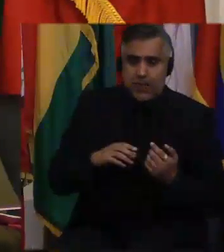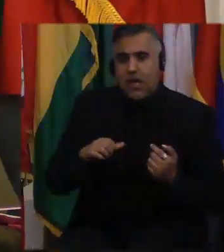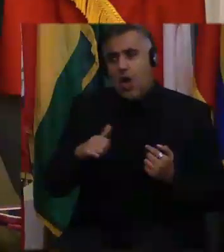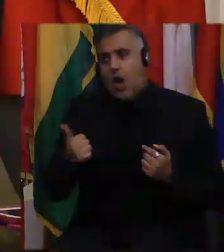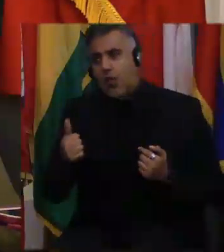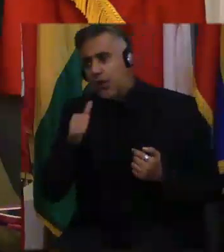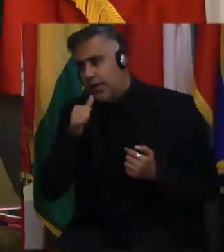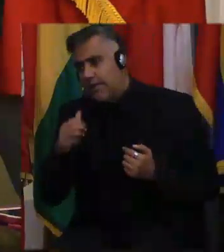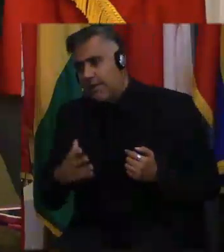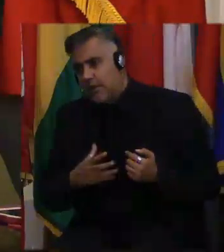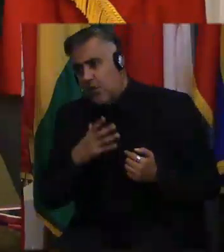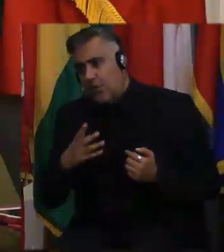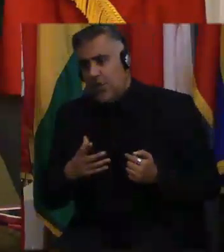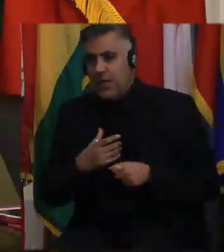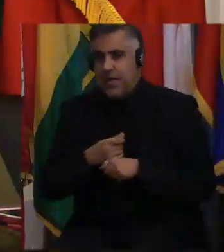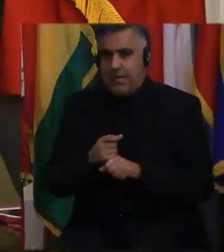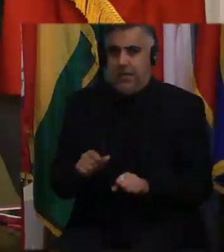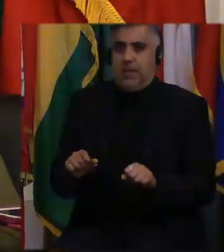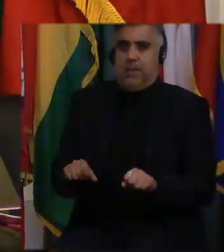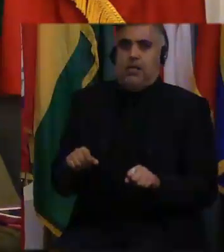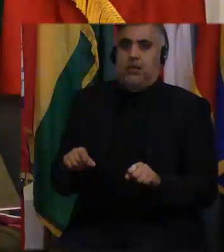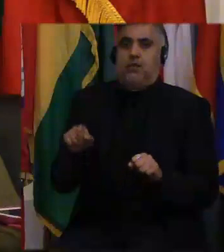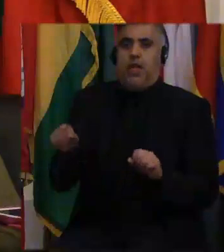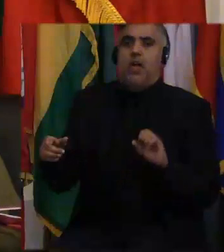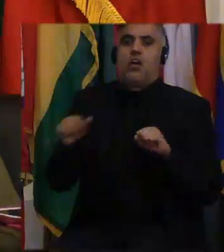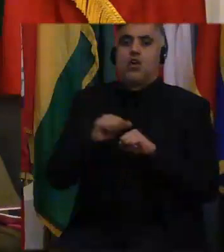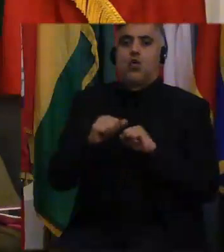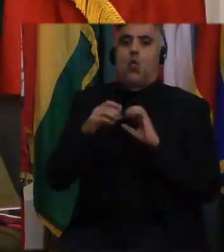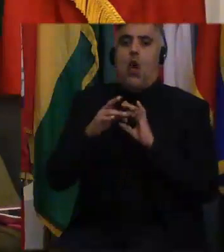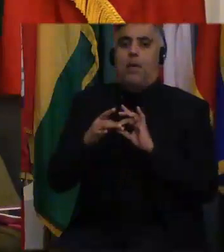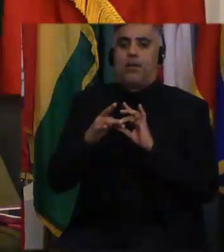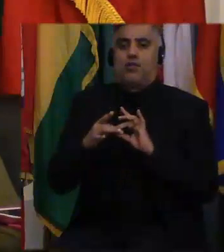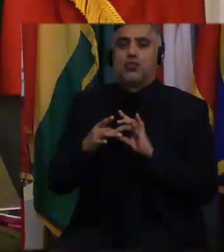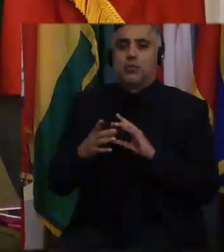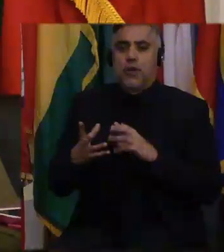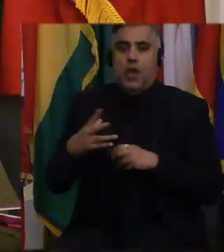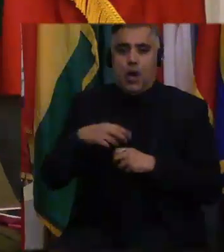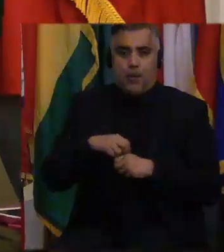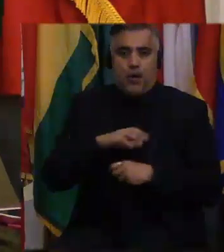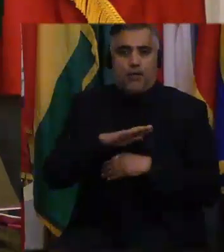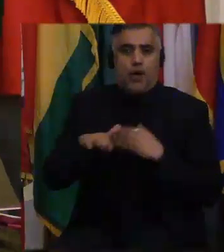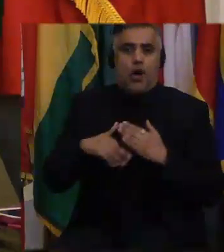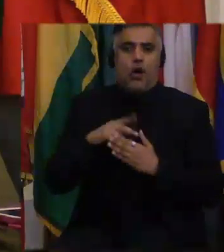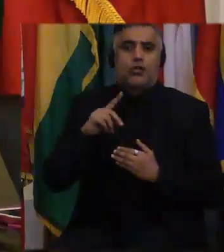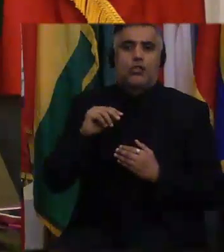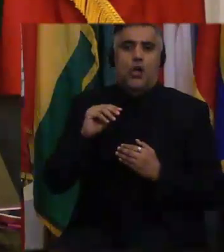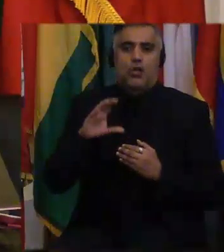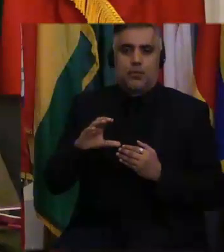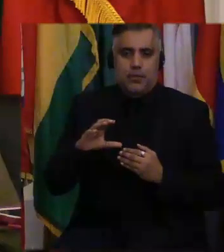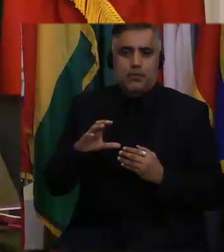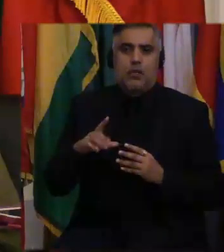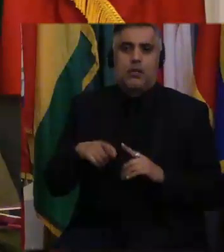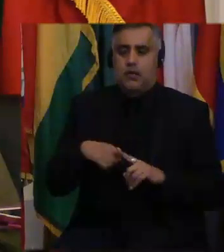colaboración se plasme en todos los documentos que el MESEGBI puede producir.